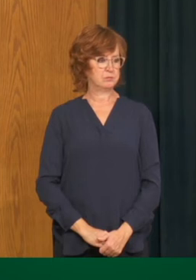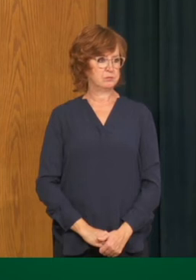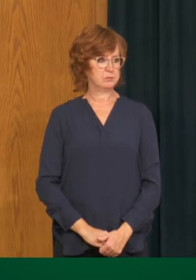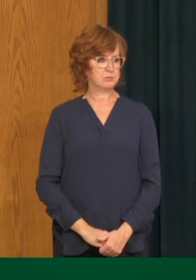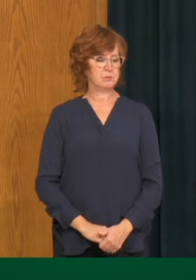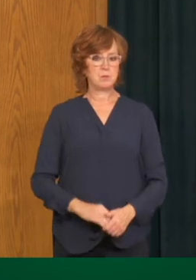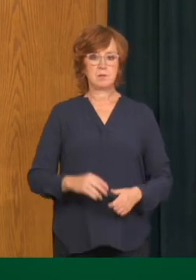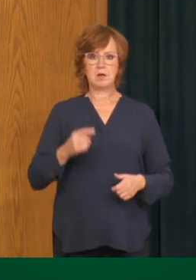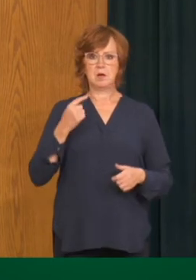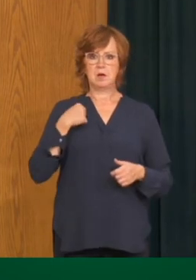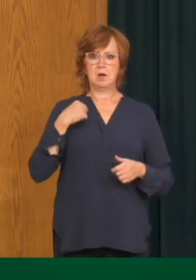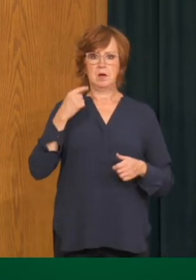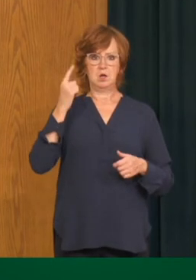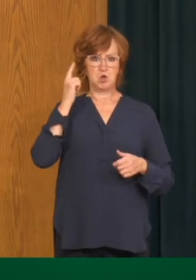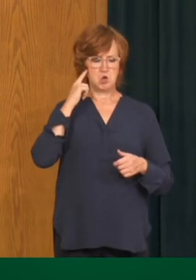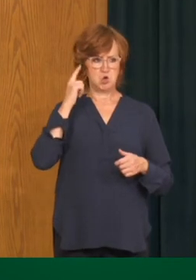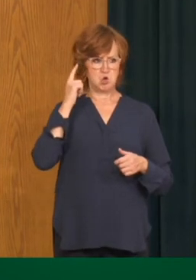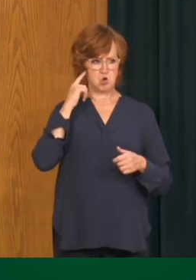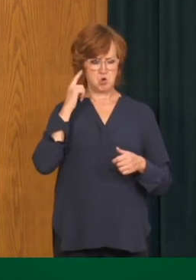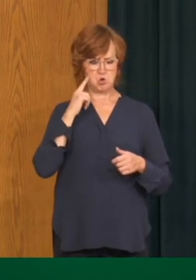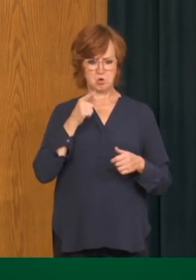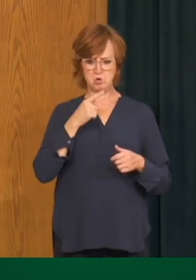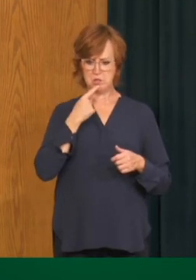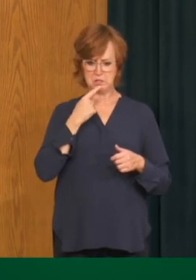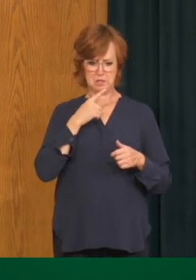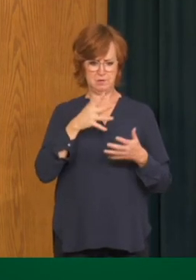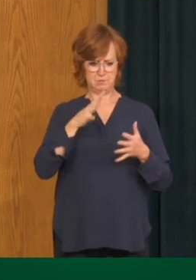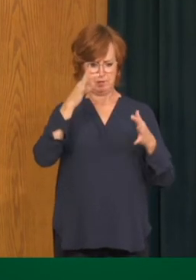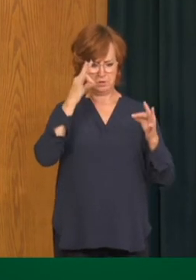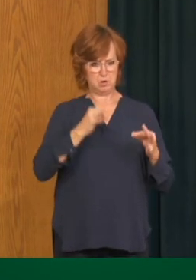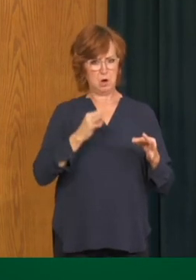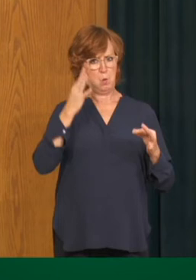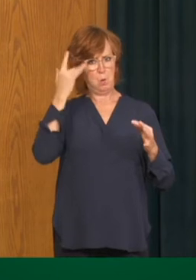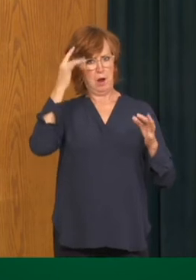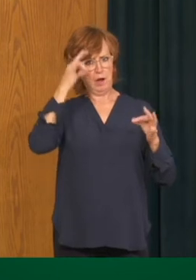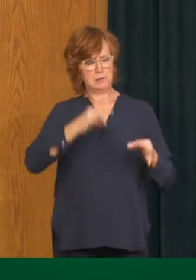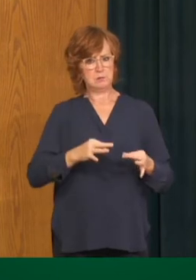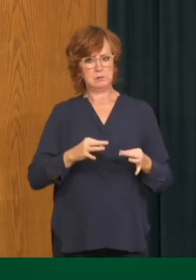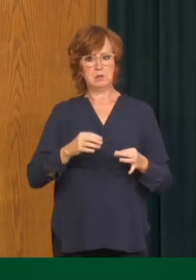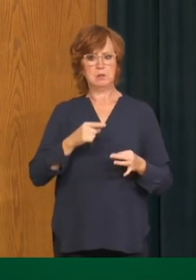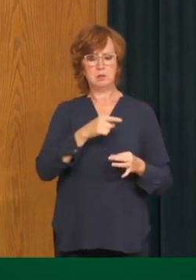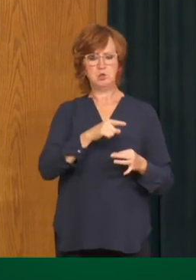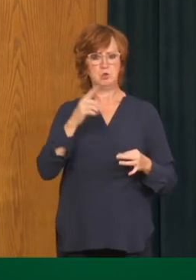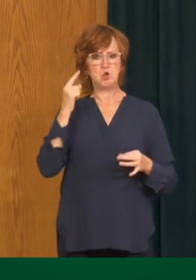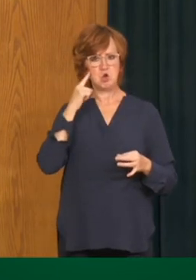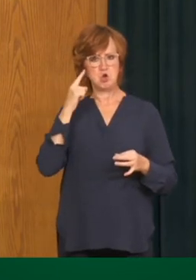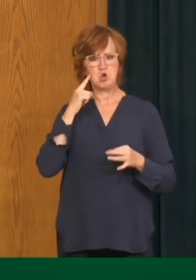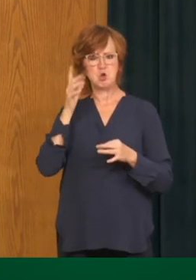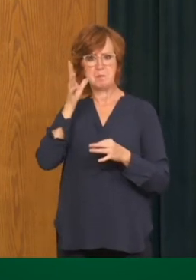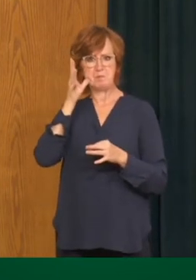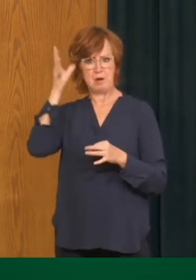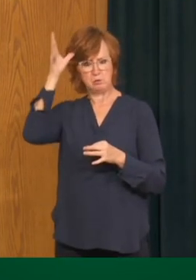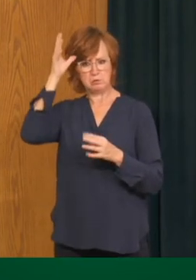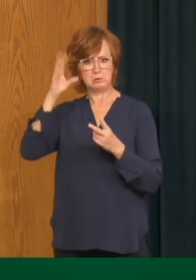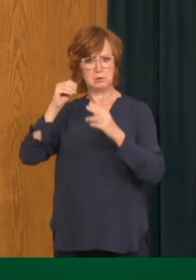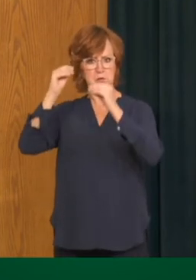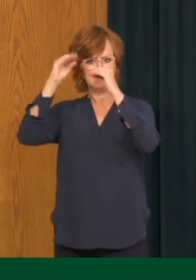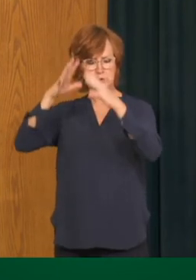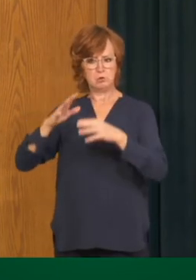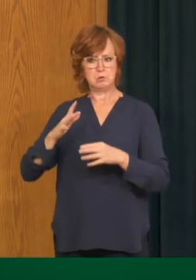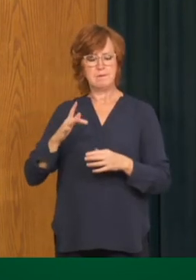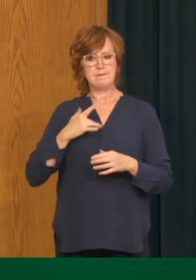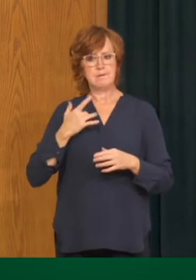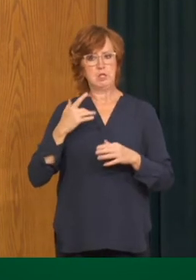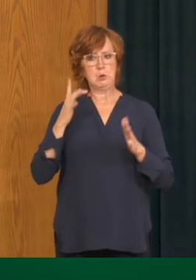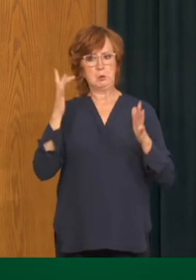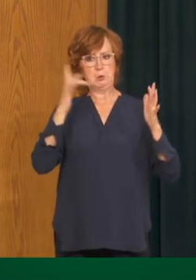of the concerns that you've been hearing, including from educators and parents. But we already knew that educators and